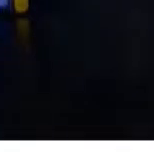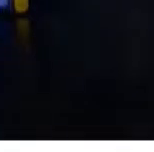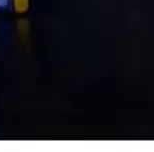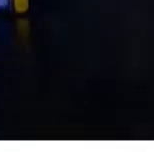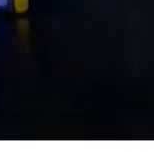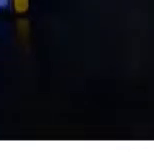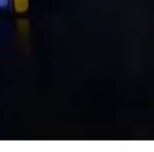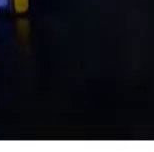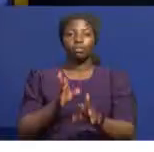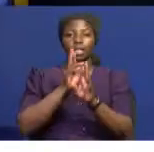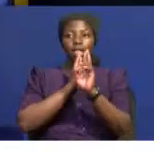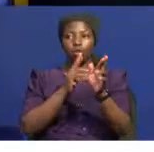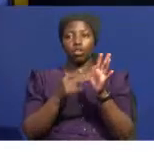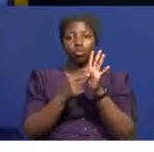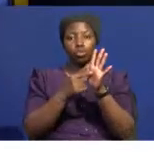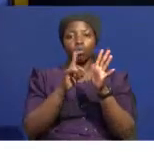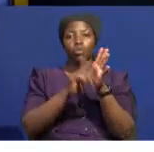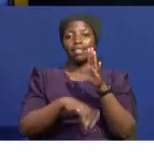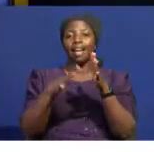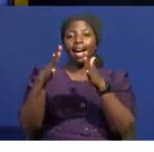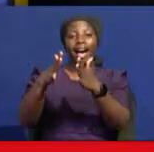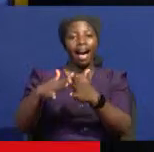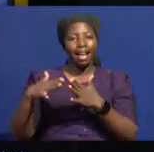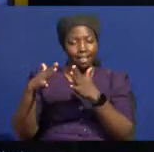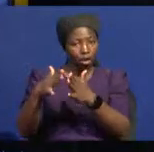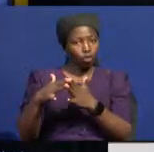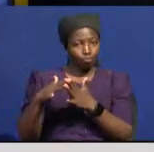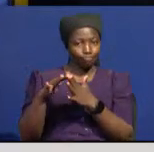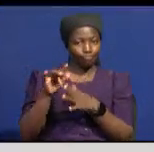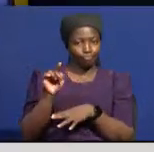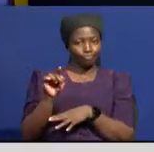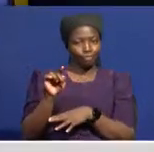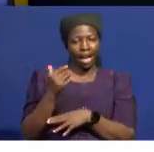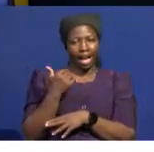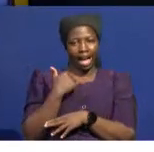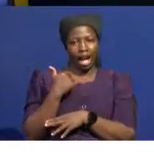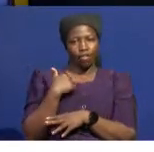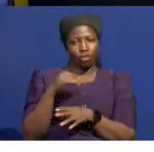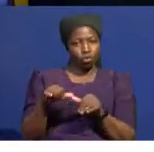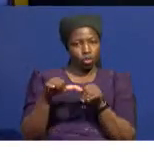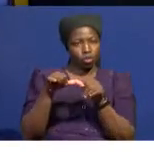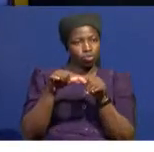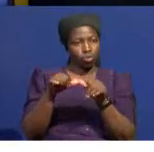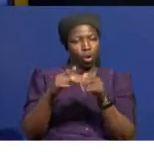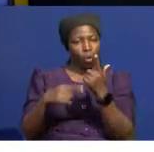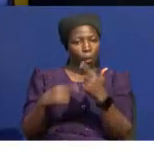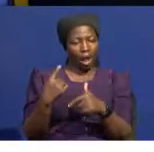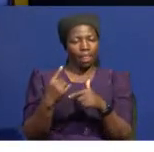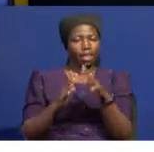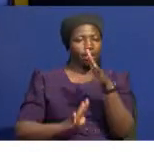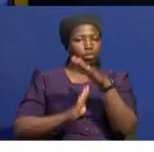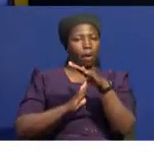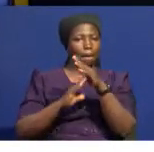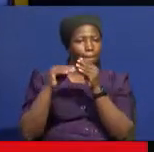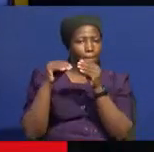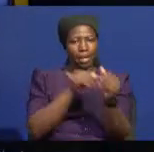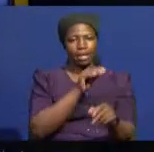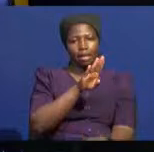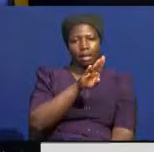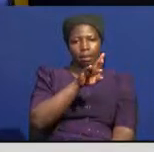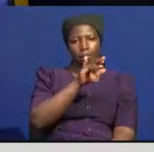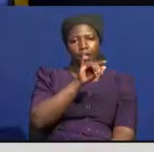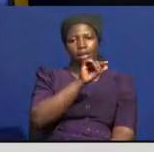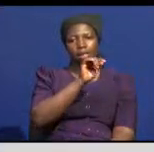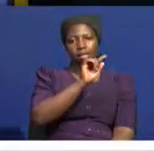Latest reports indicate that, you know, Arsenal, the Gunners, have maintained their brilliance at the top, beating Brighton today